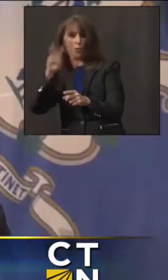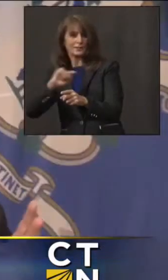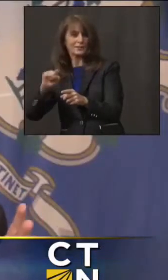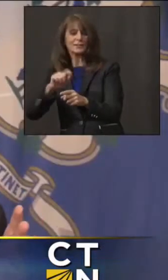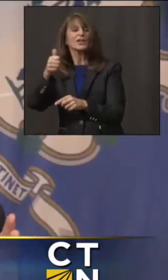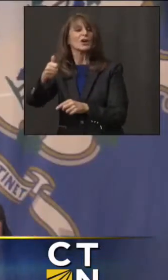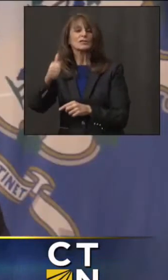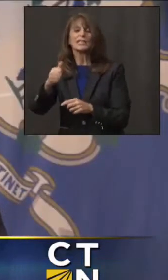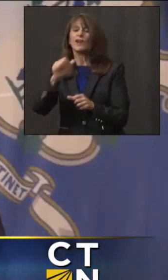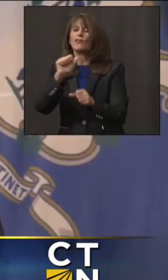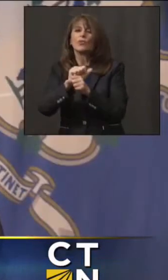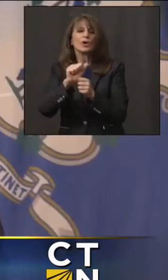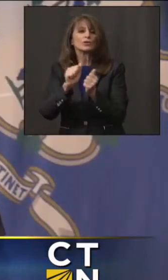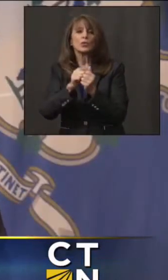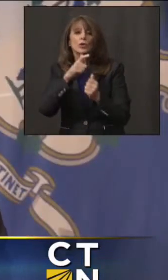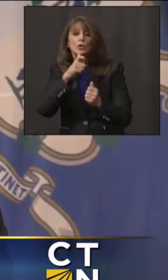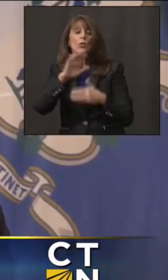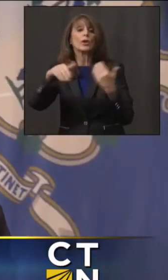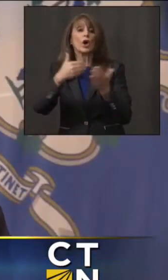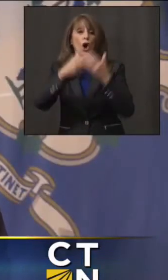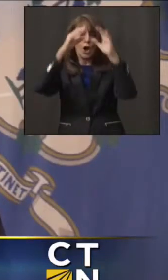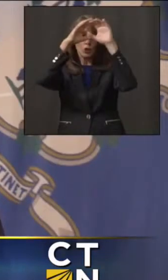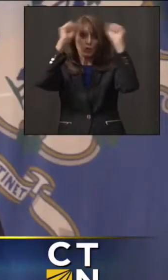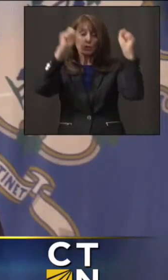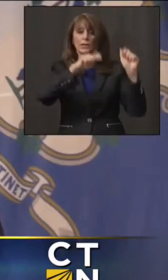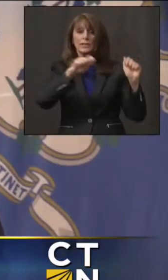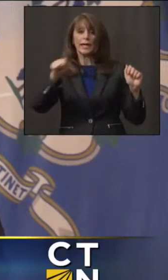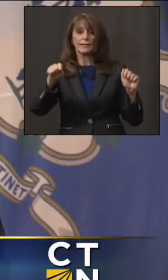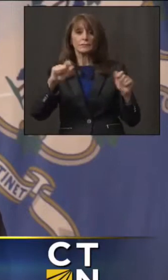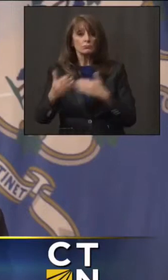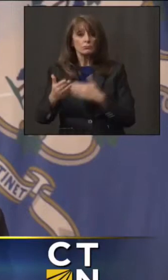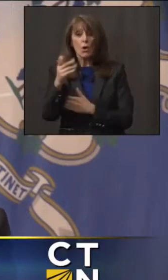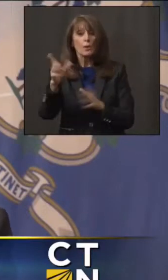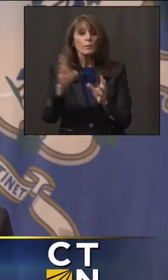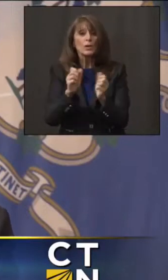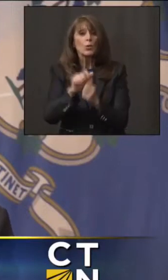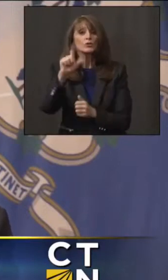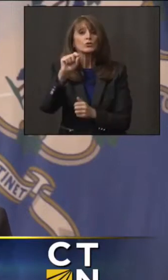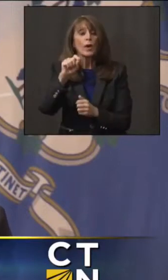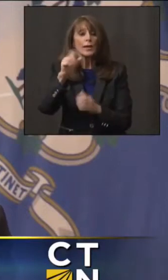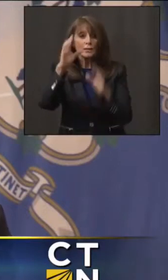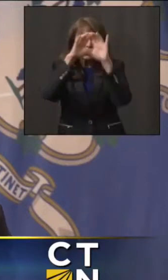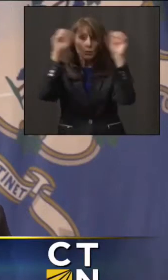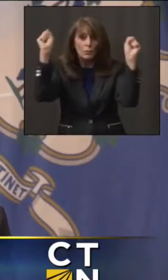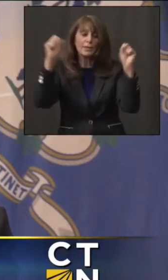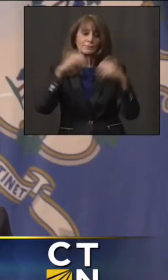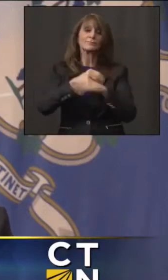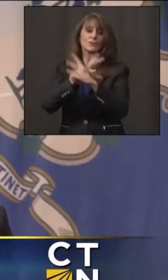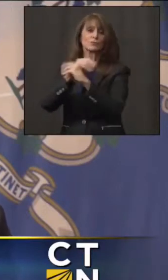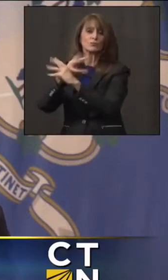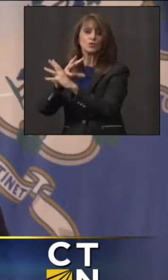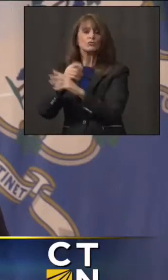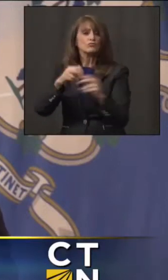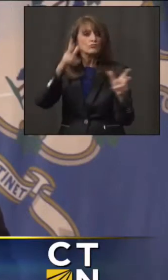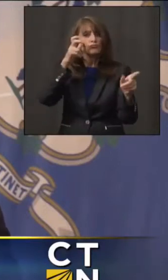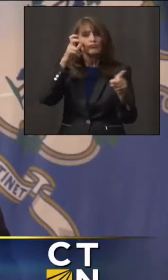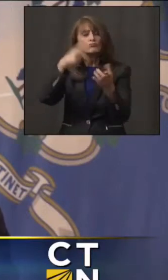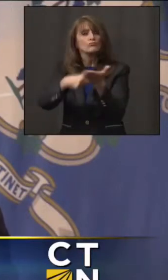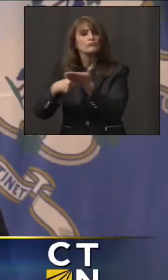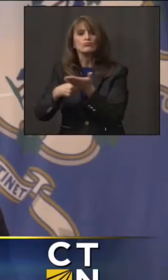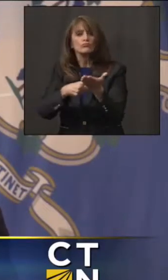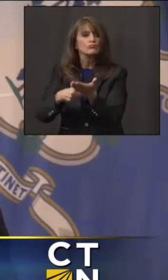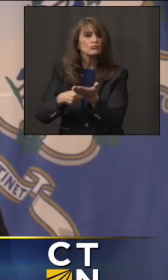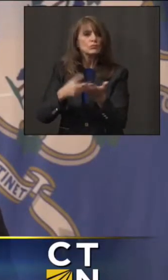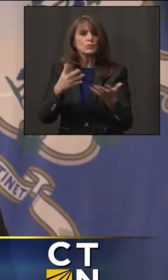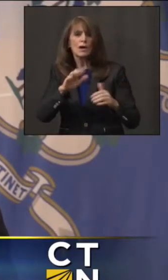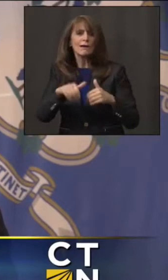with all the superintendents. Just today, she met with 20 superintendents remotely, hearing their urgency, doing everything she